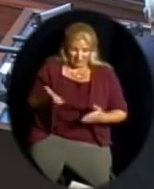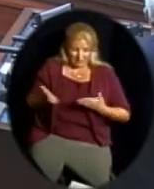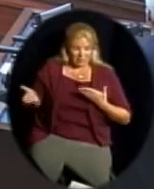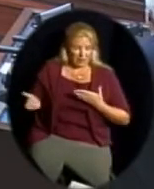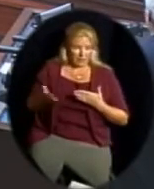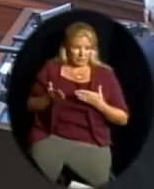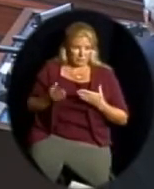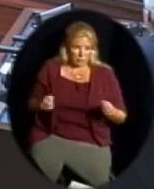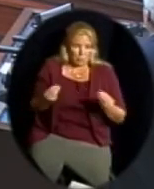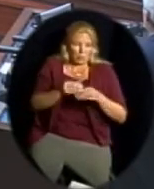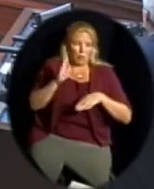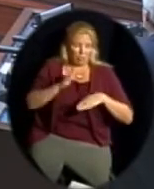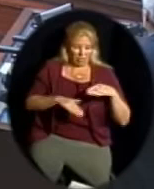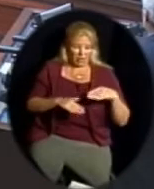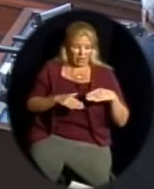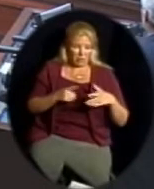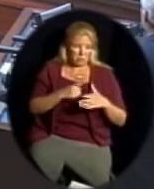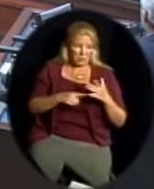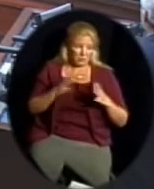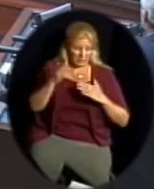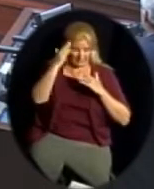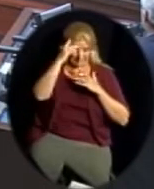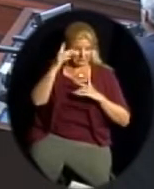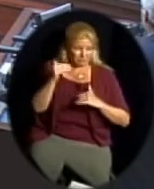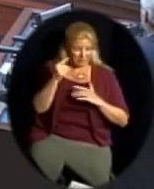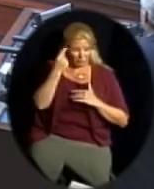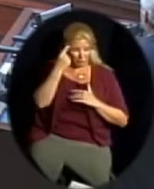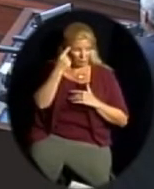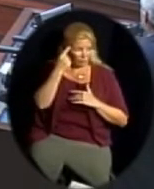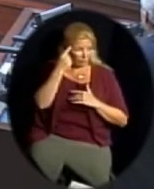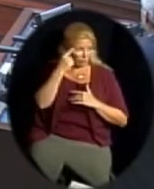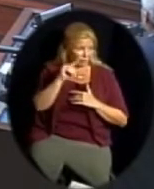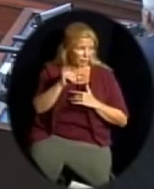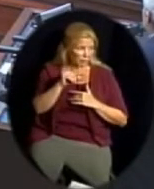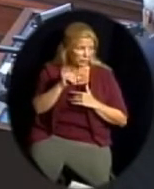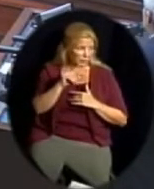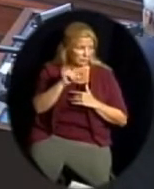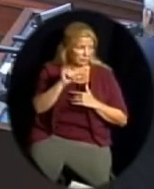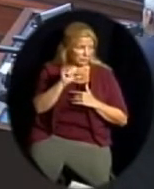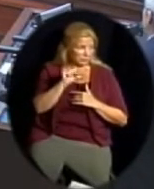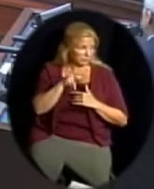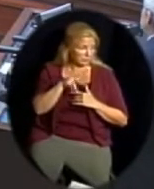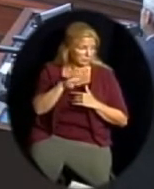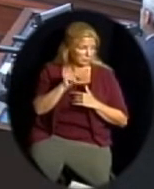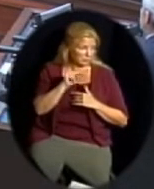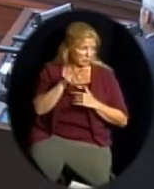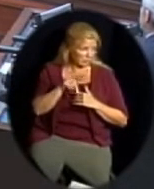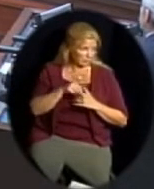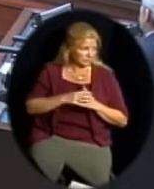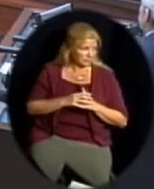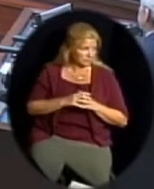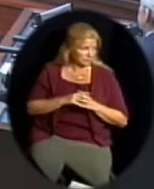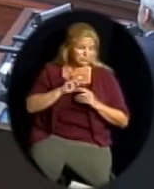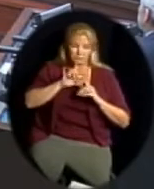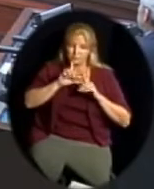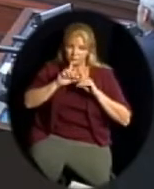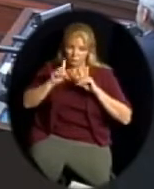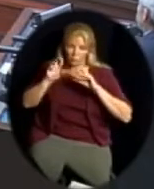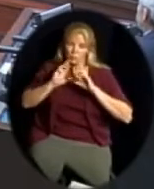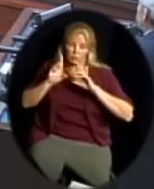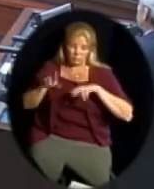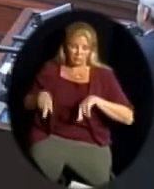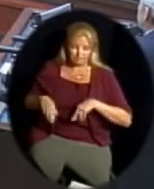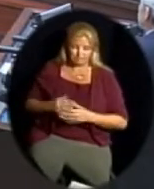considered? Including in these items that are listed here, I think it would be a combination. Some things in capital outlay every year, for